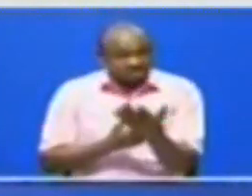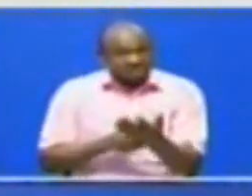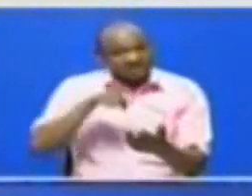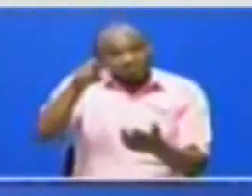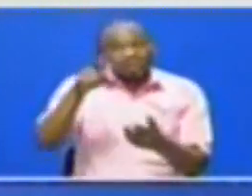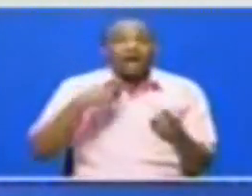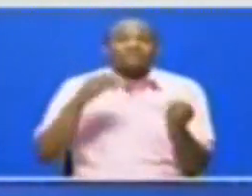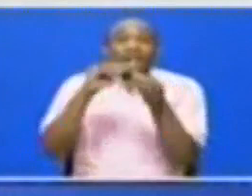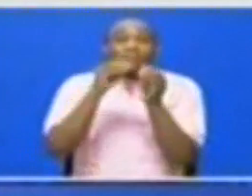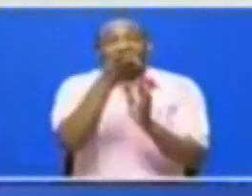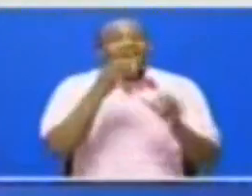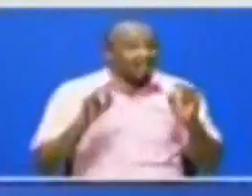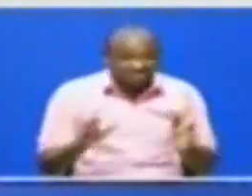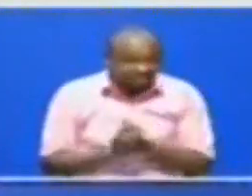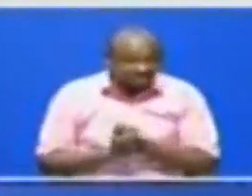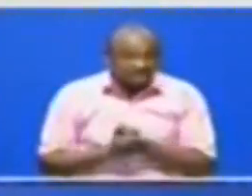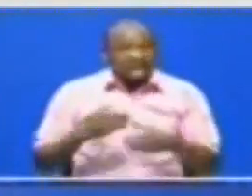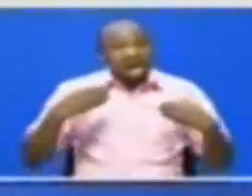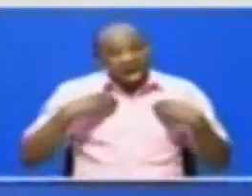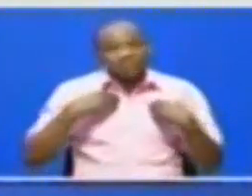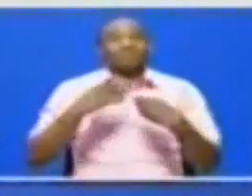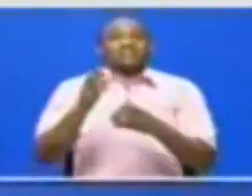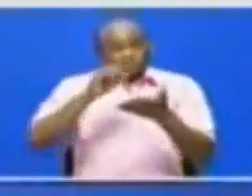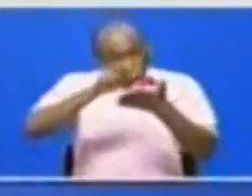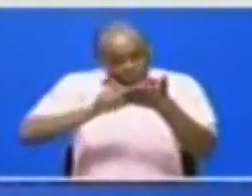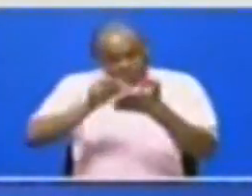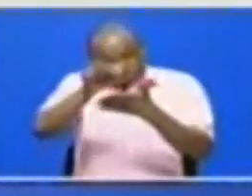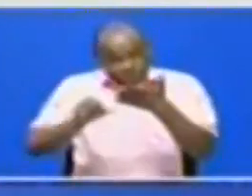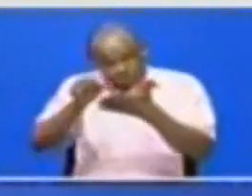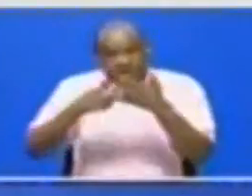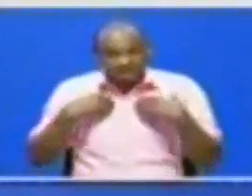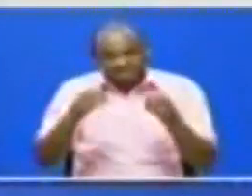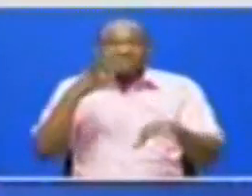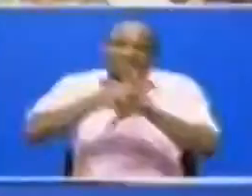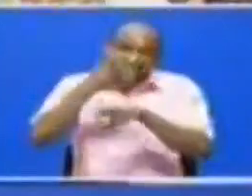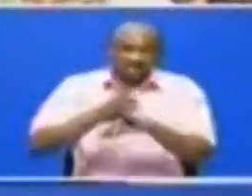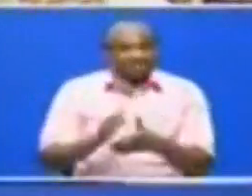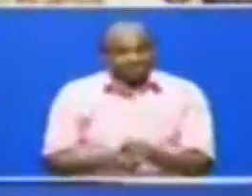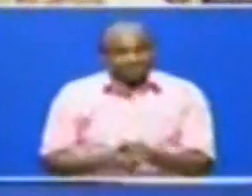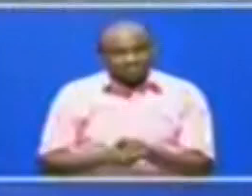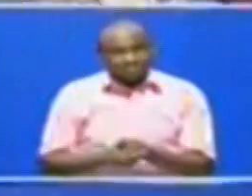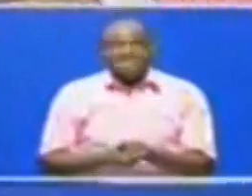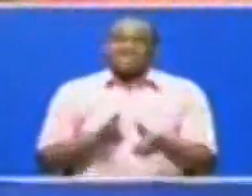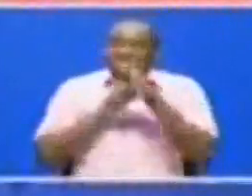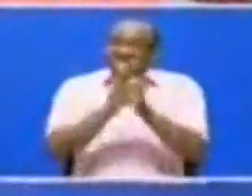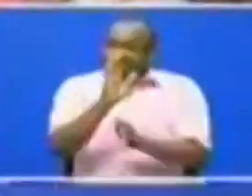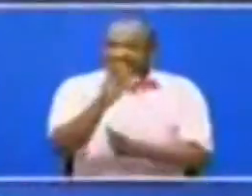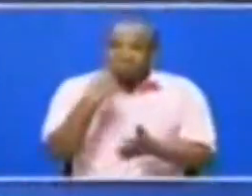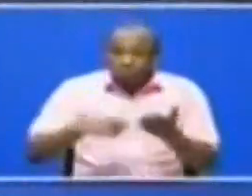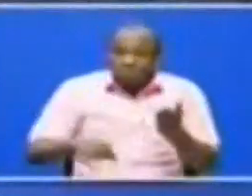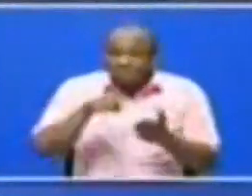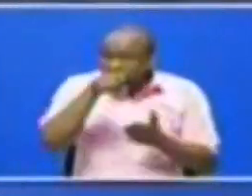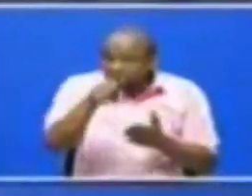hazina serial number, ambazo hazina security marks, ambazo ni za bandia. The principals insisted that they have